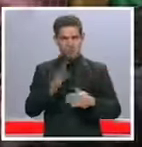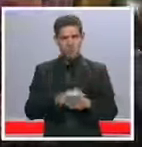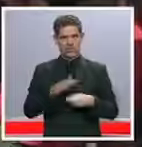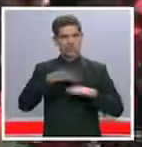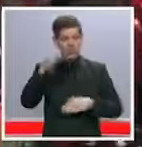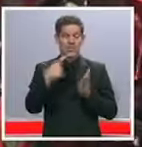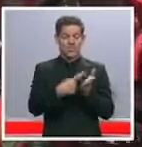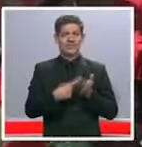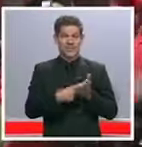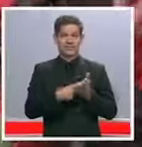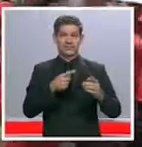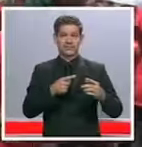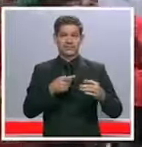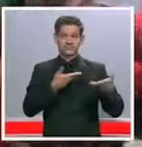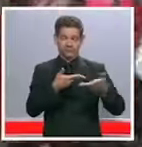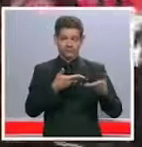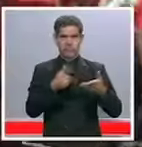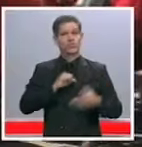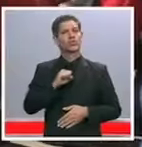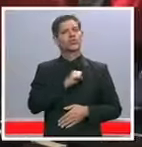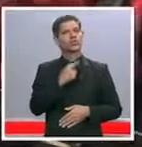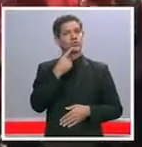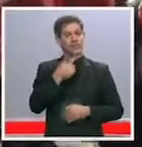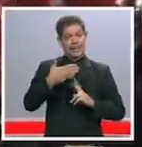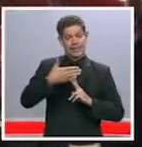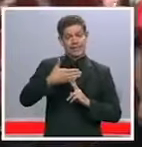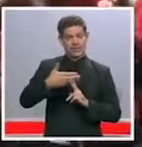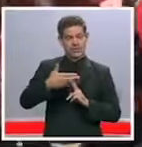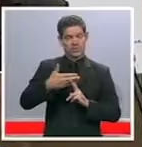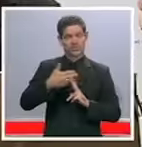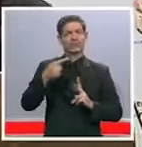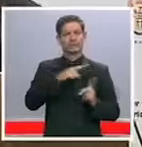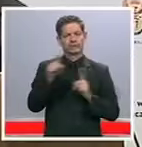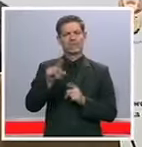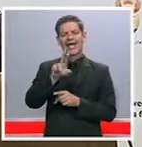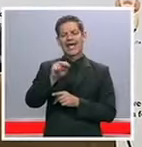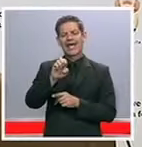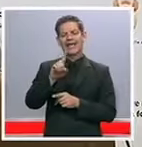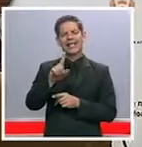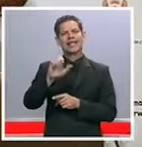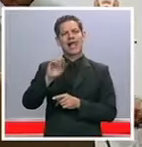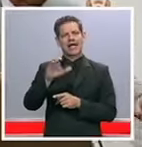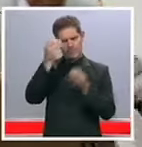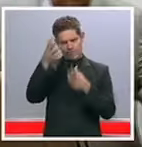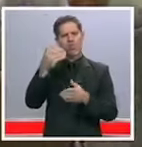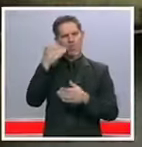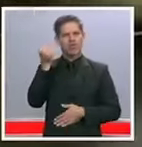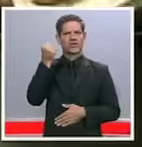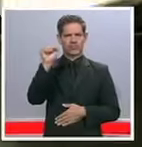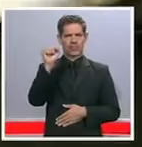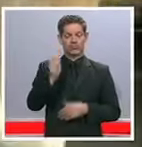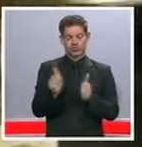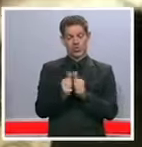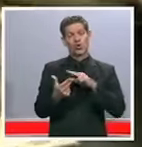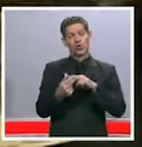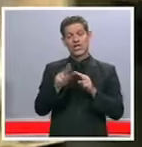set to continue. However, COSATU says it will, in the meantime, approach NEDLAC for a strike notice. It joins NUMSA, which is